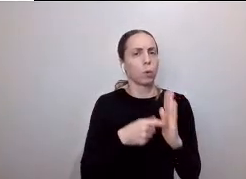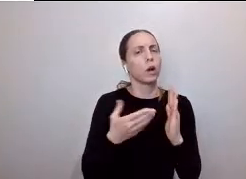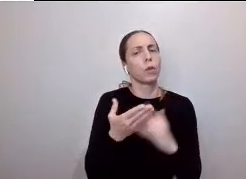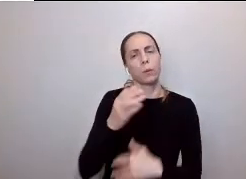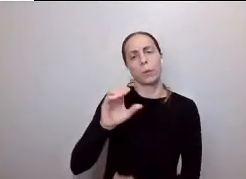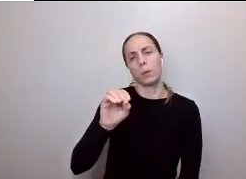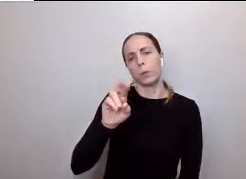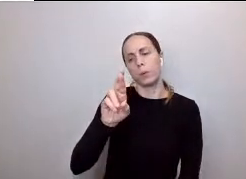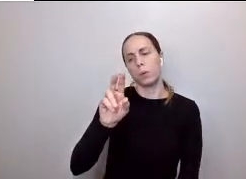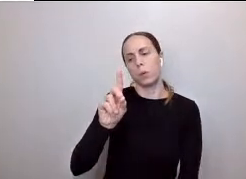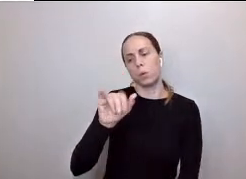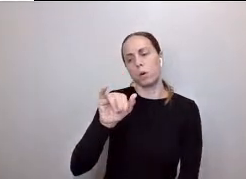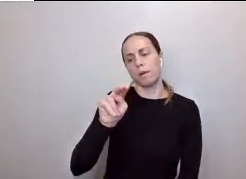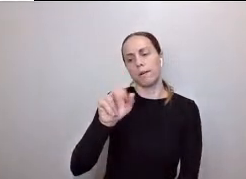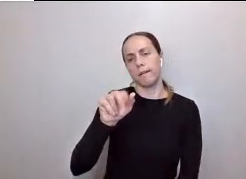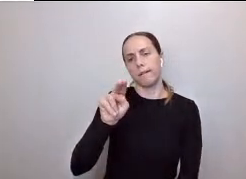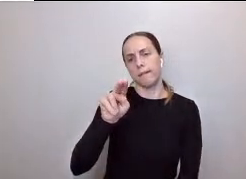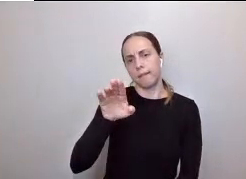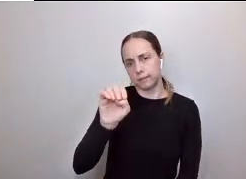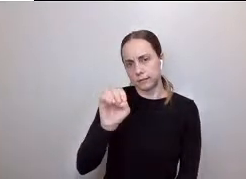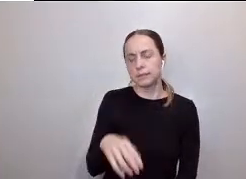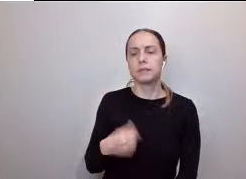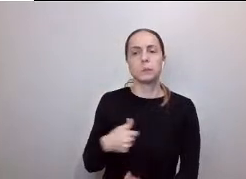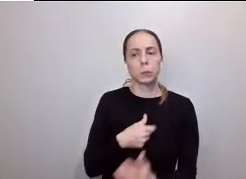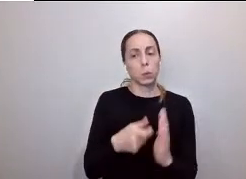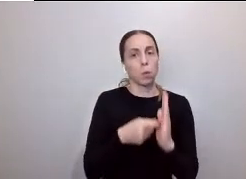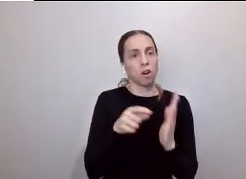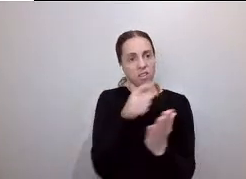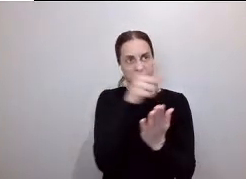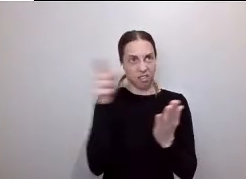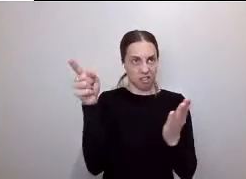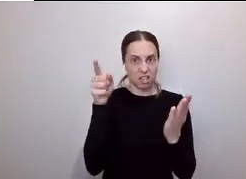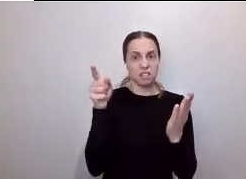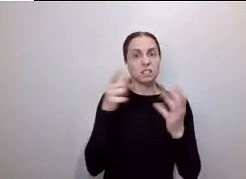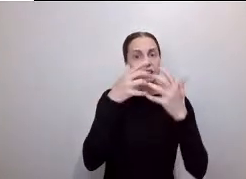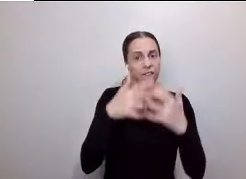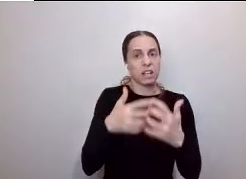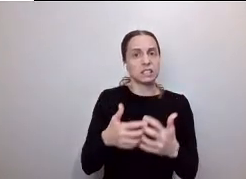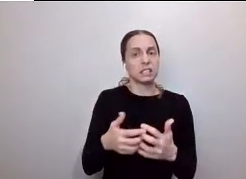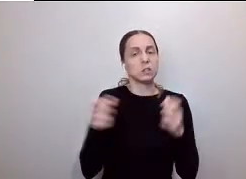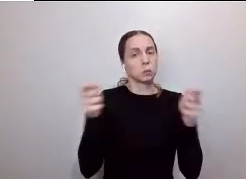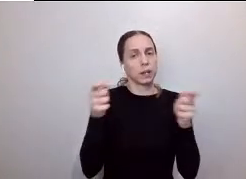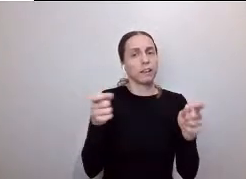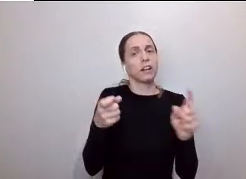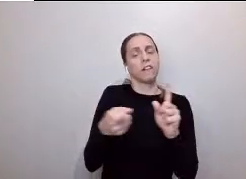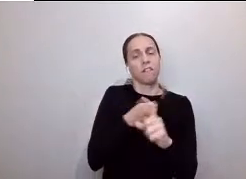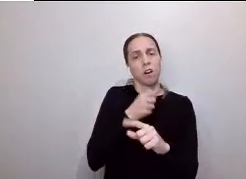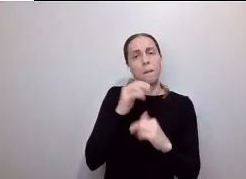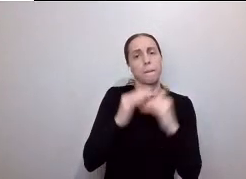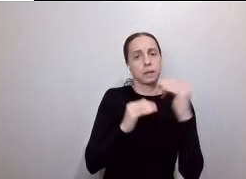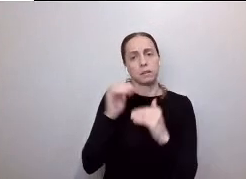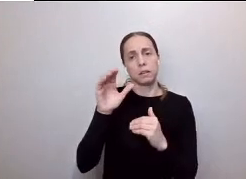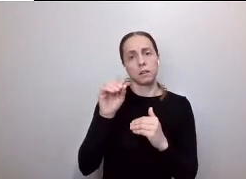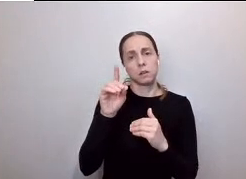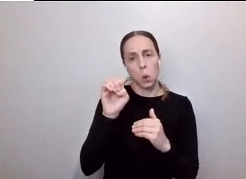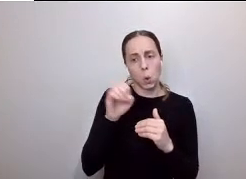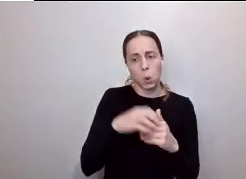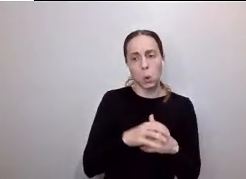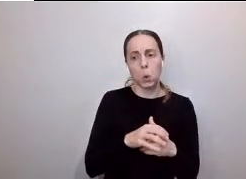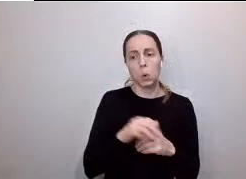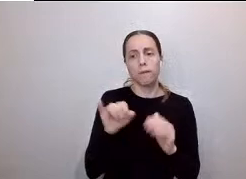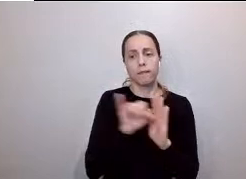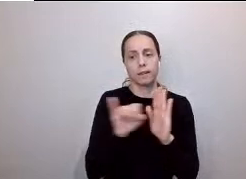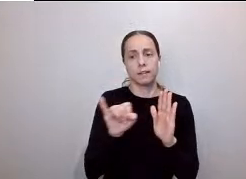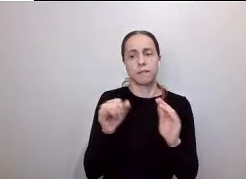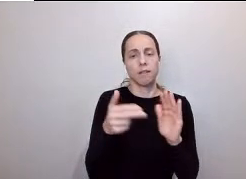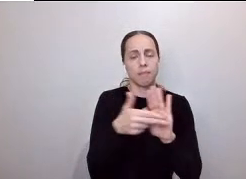actually required that these devices be regulated by the building code and shall bear an identification label having a number assigned and recorded by